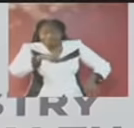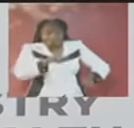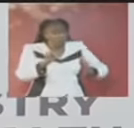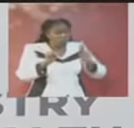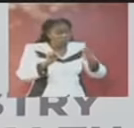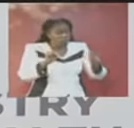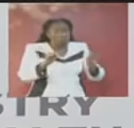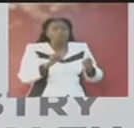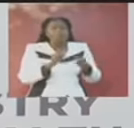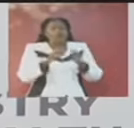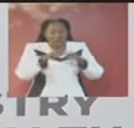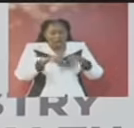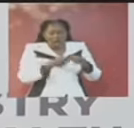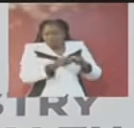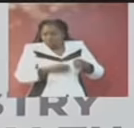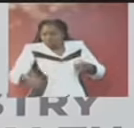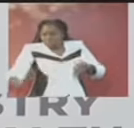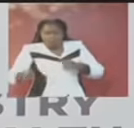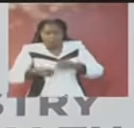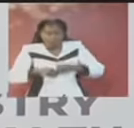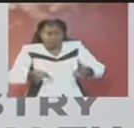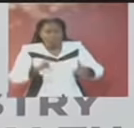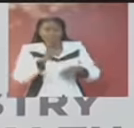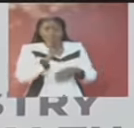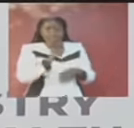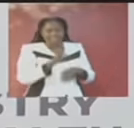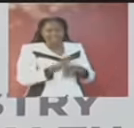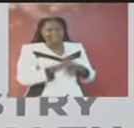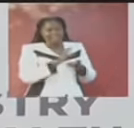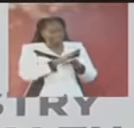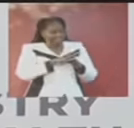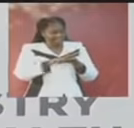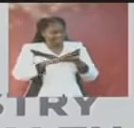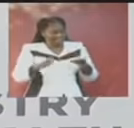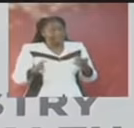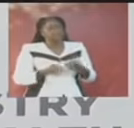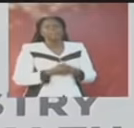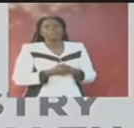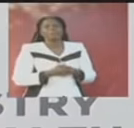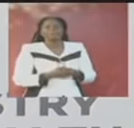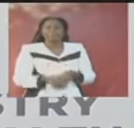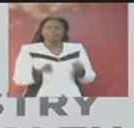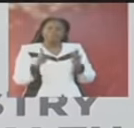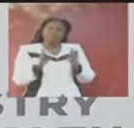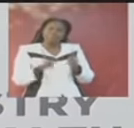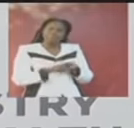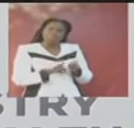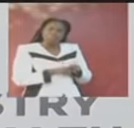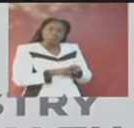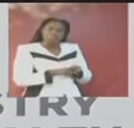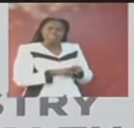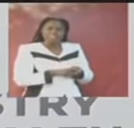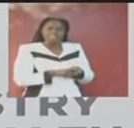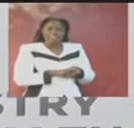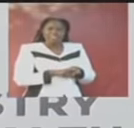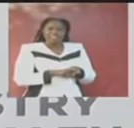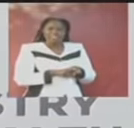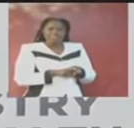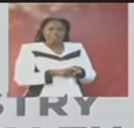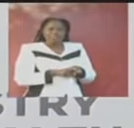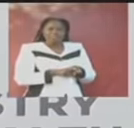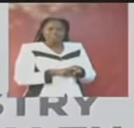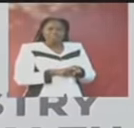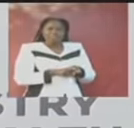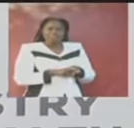at the engineering component of the hospital in terms of the state supervised facility. For example,